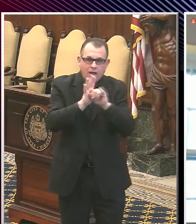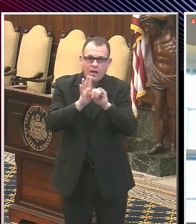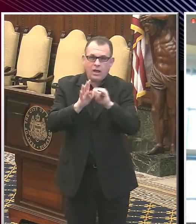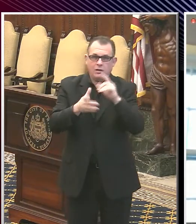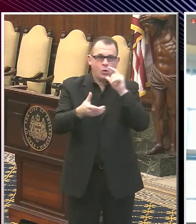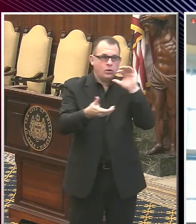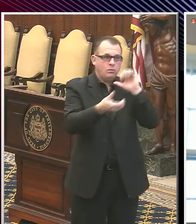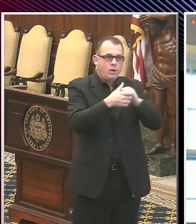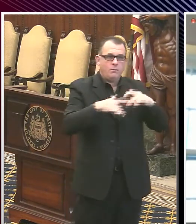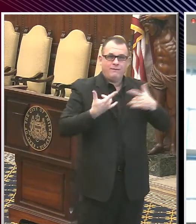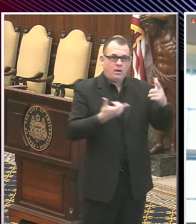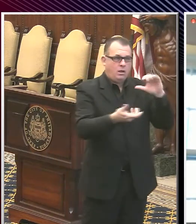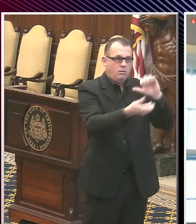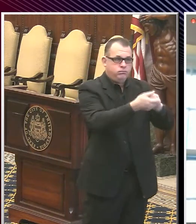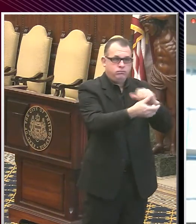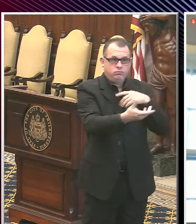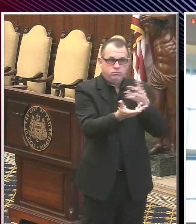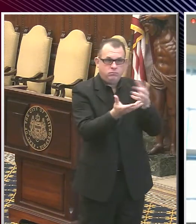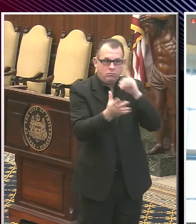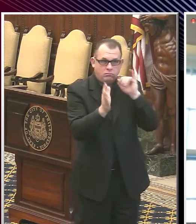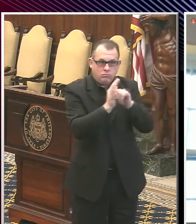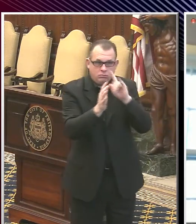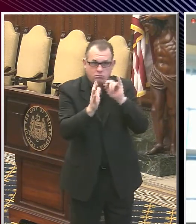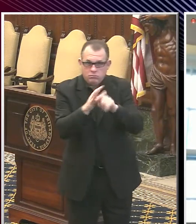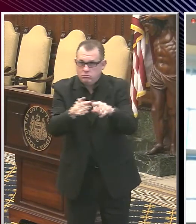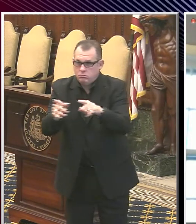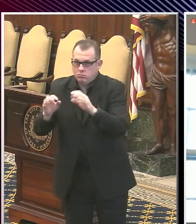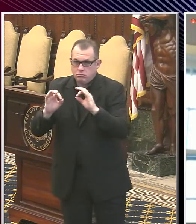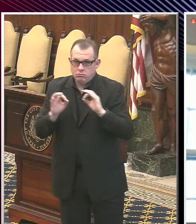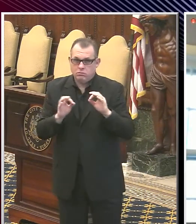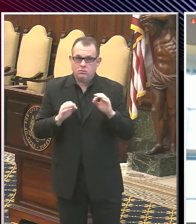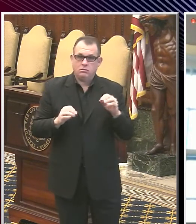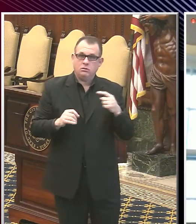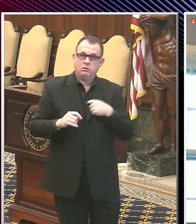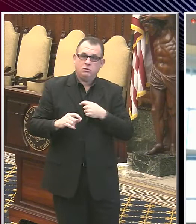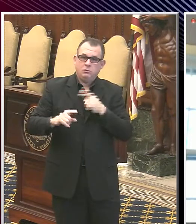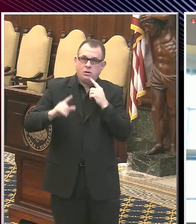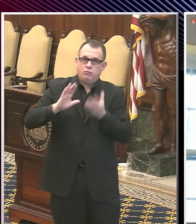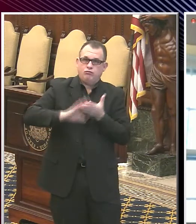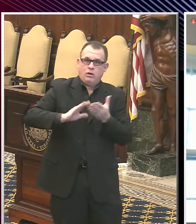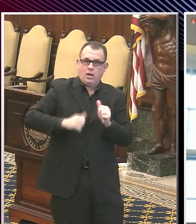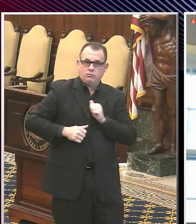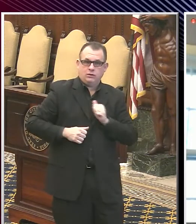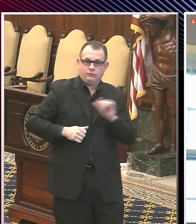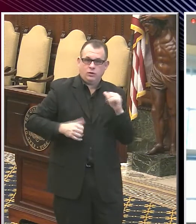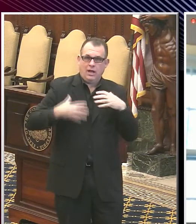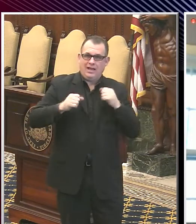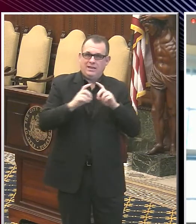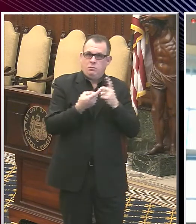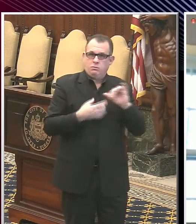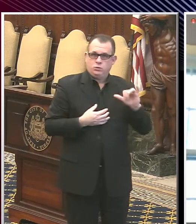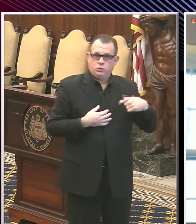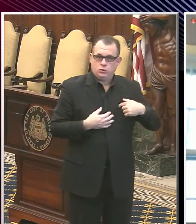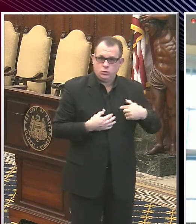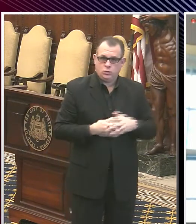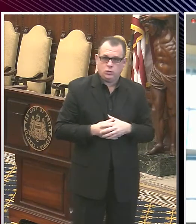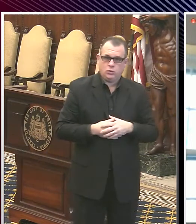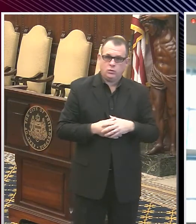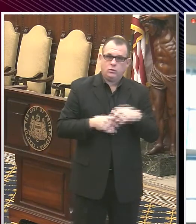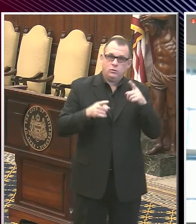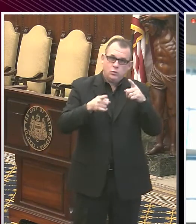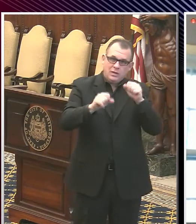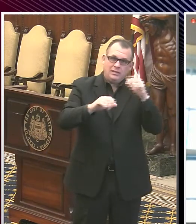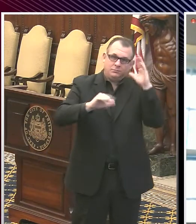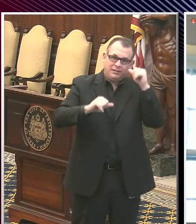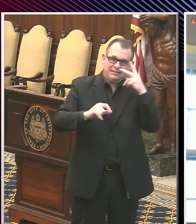will run these events for us. And we will probably run some of them ourselves as the health department. So I